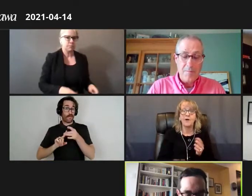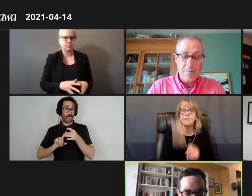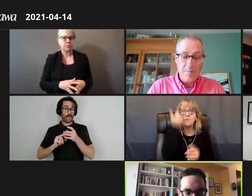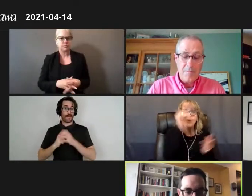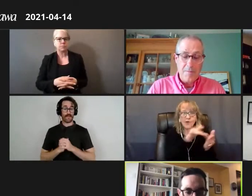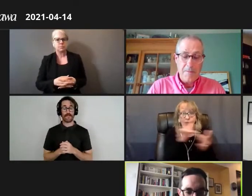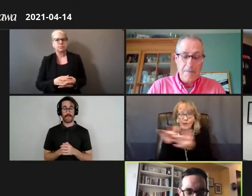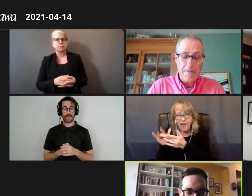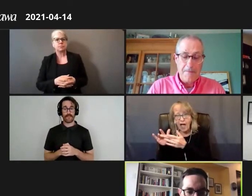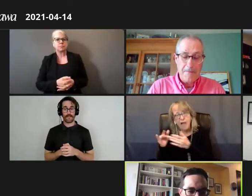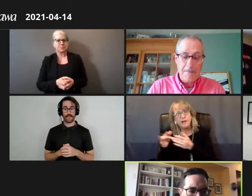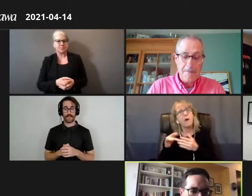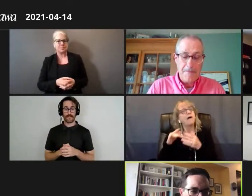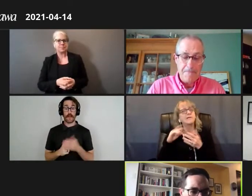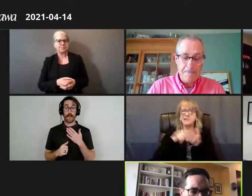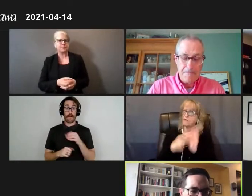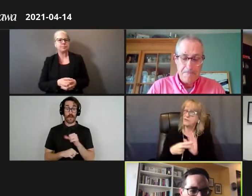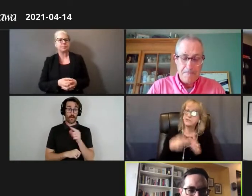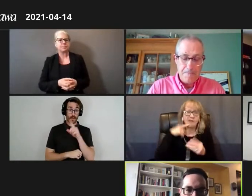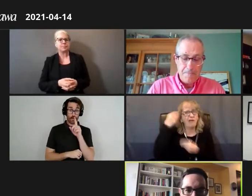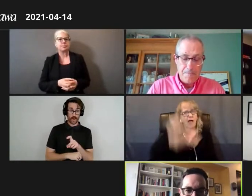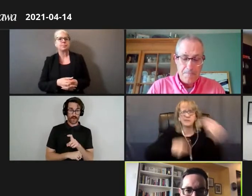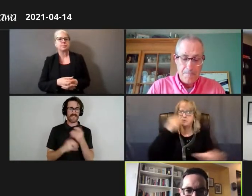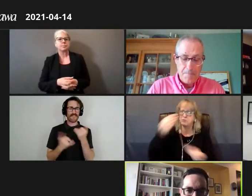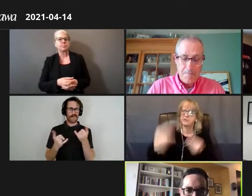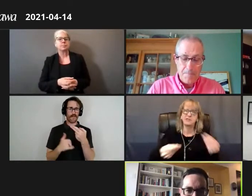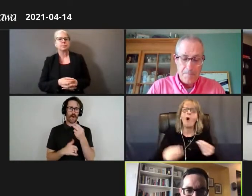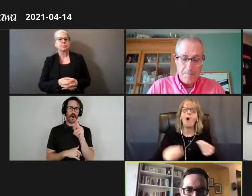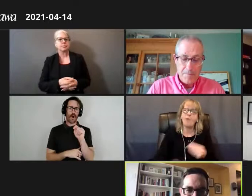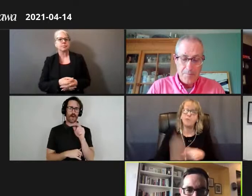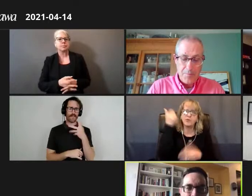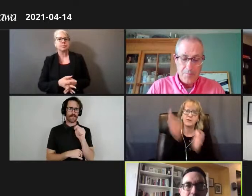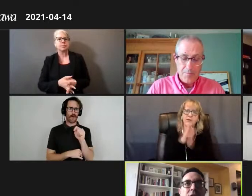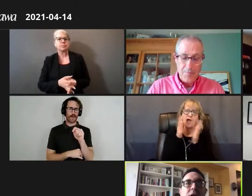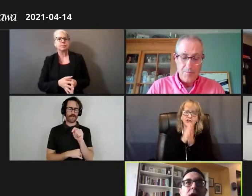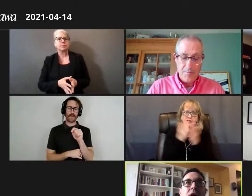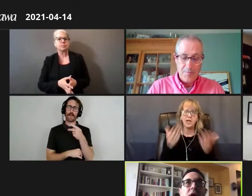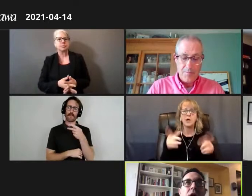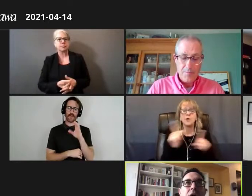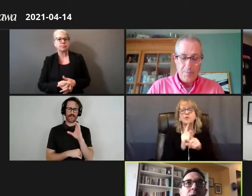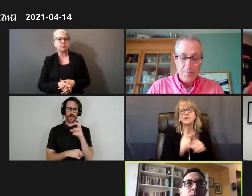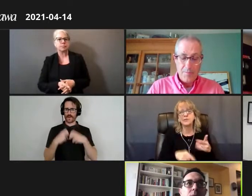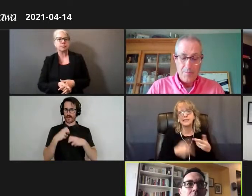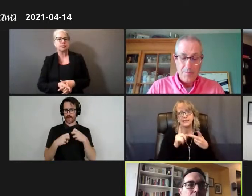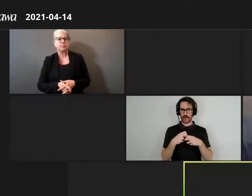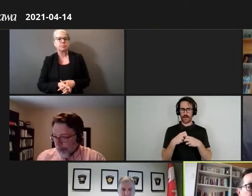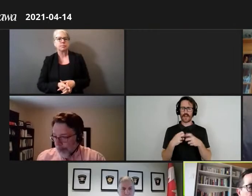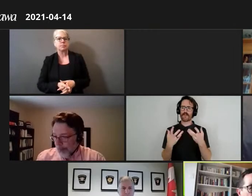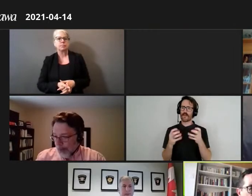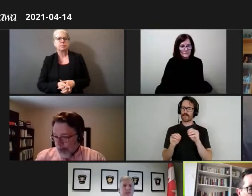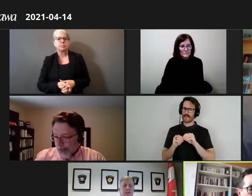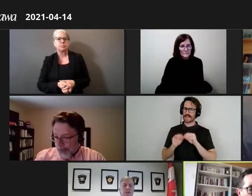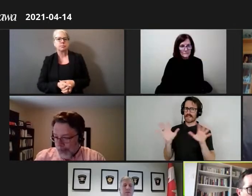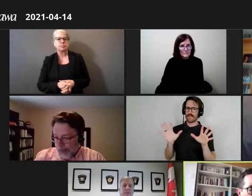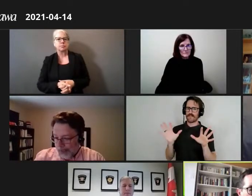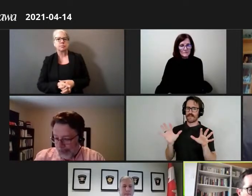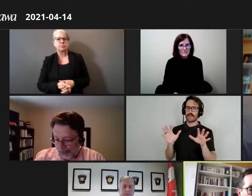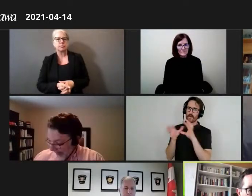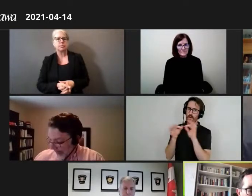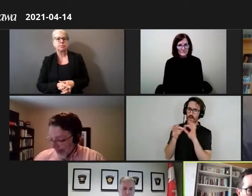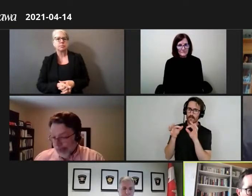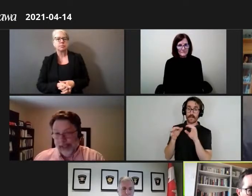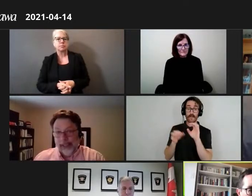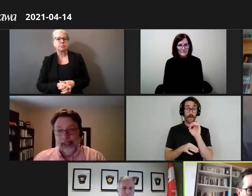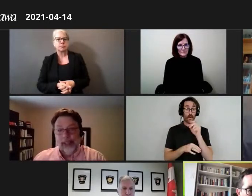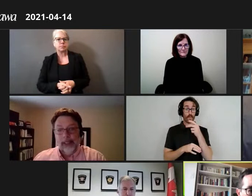Thank you. And I guess the other one is around this hotspot postal code issue. And just for clarity, I'm looking for a comment